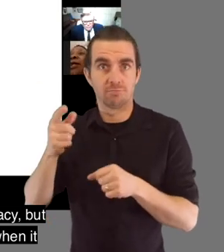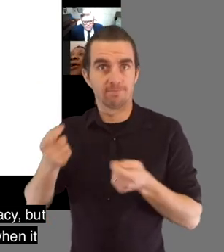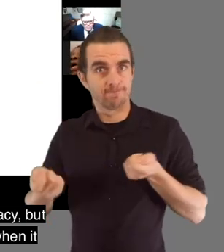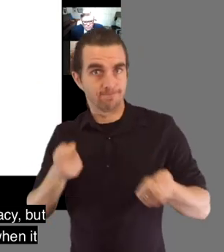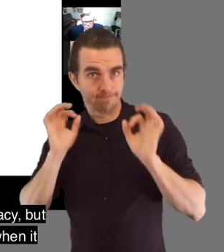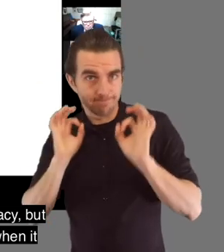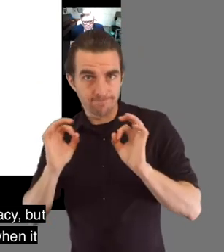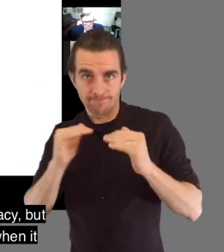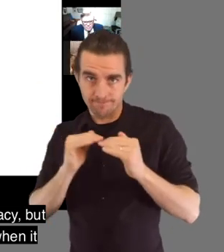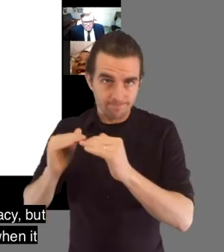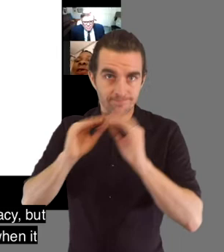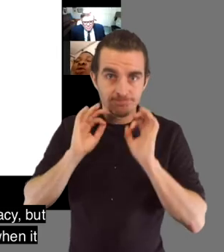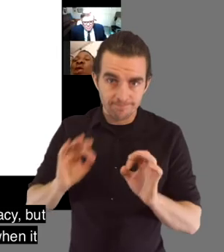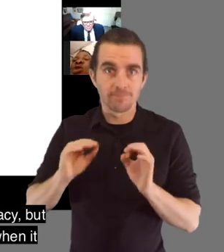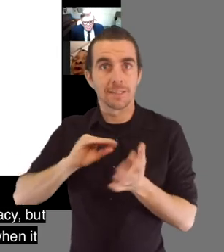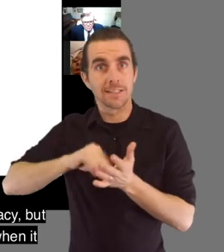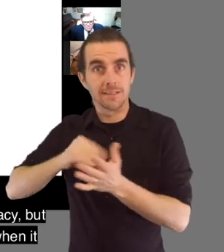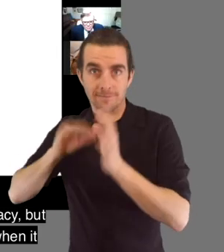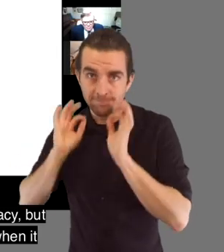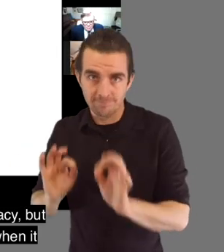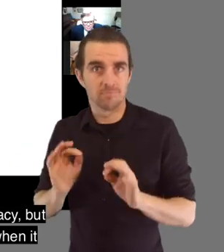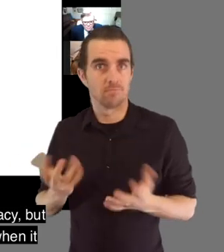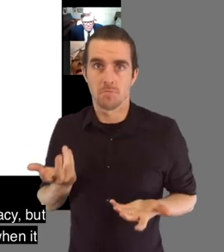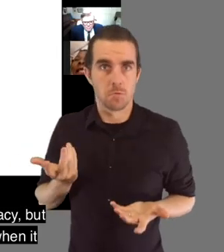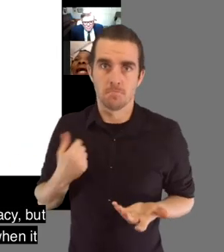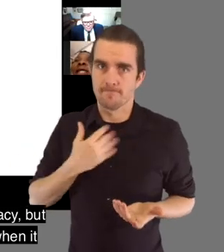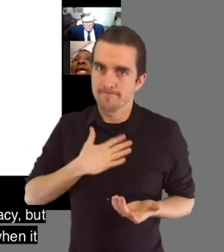democracy, but we are still striving to make sure, you know,